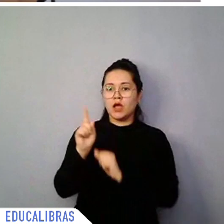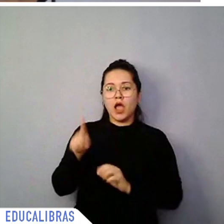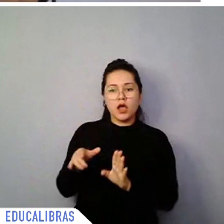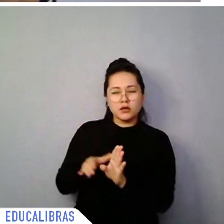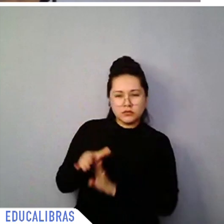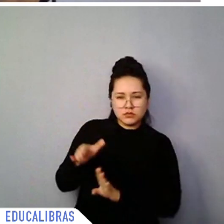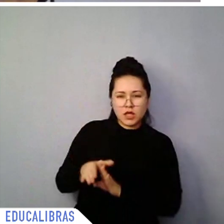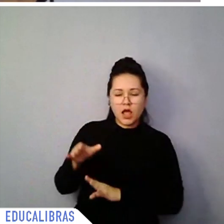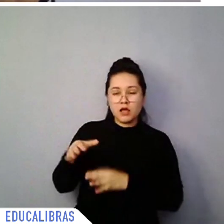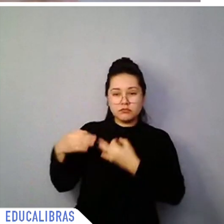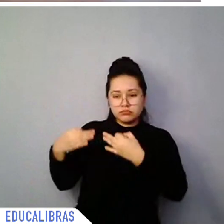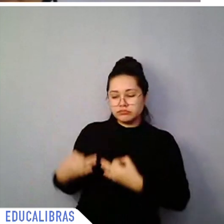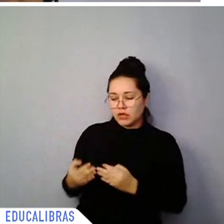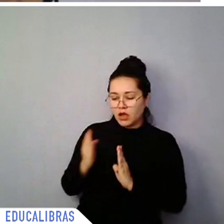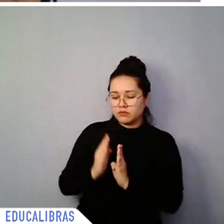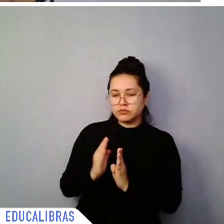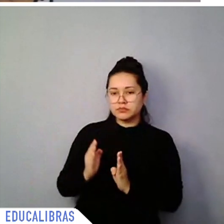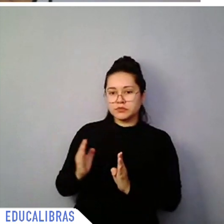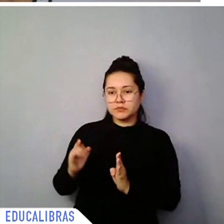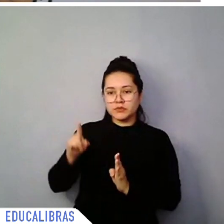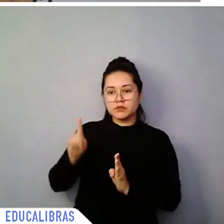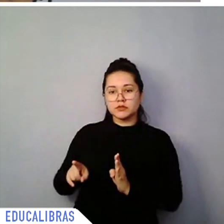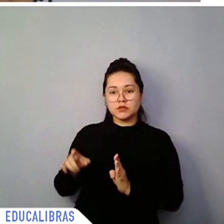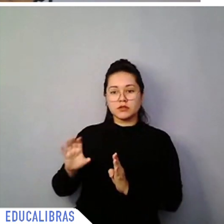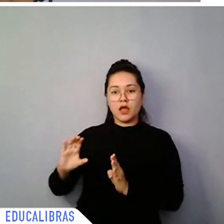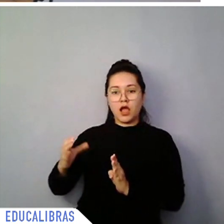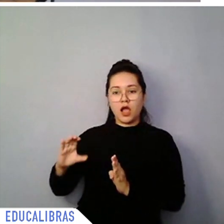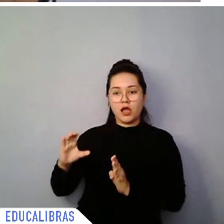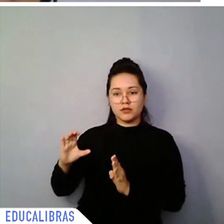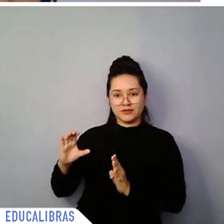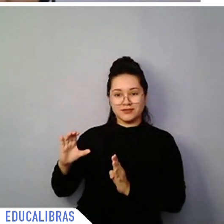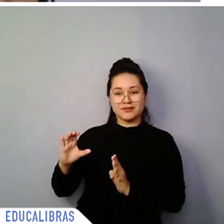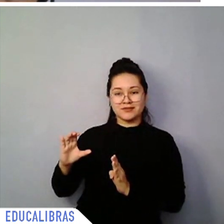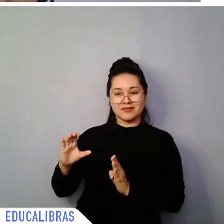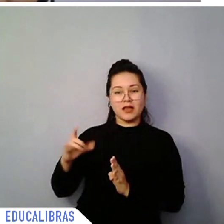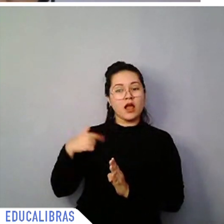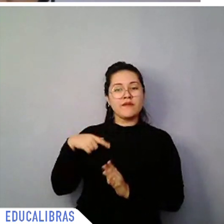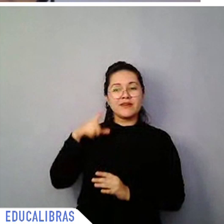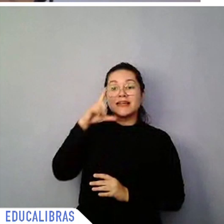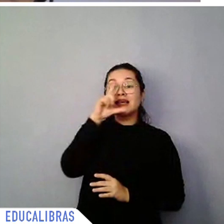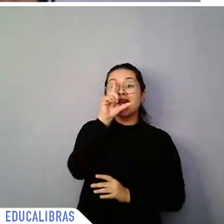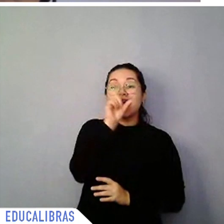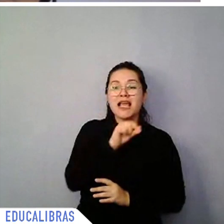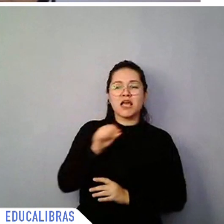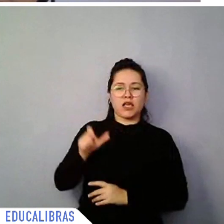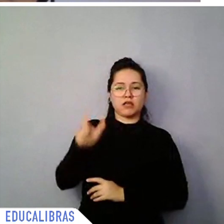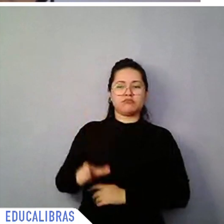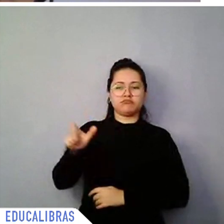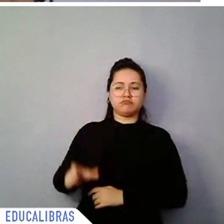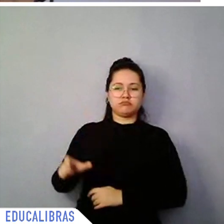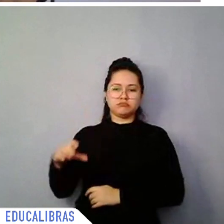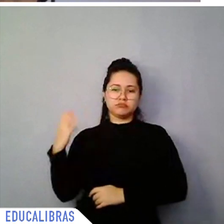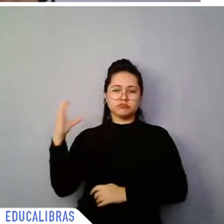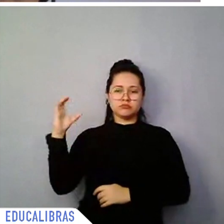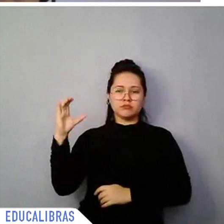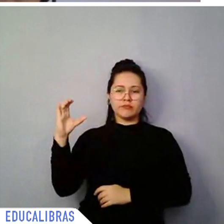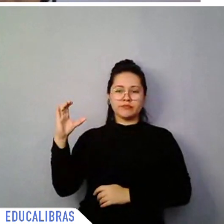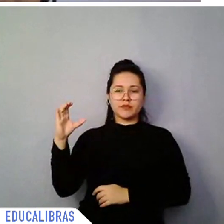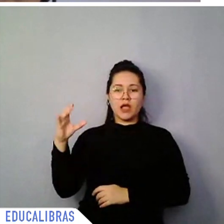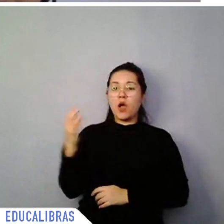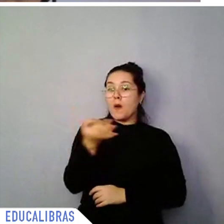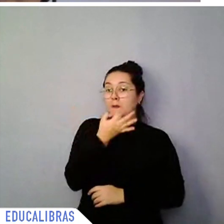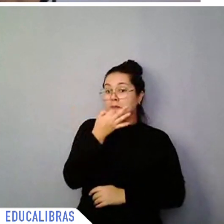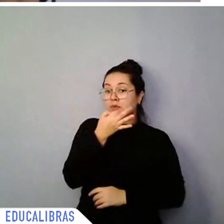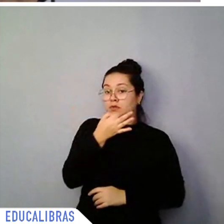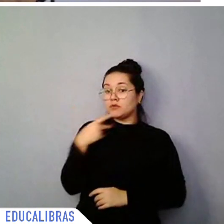power. Whether it's councils with scientists, where you know who are the scientists who are going to